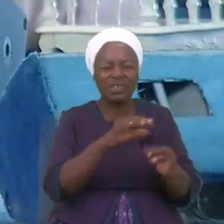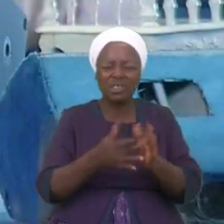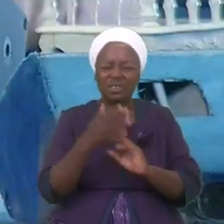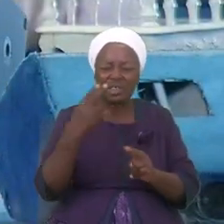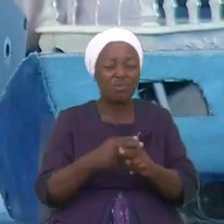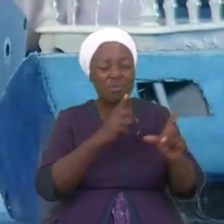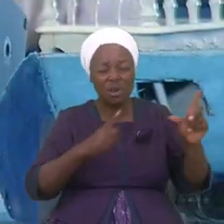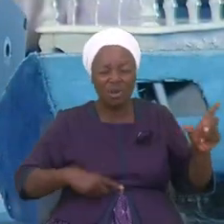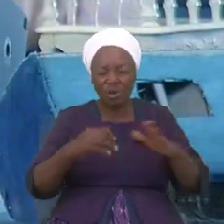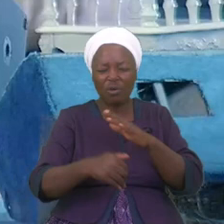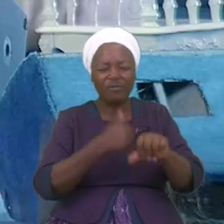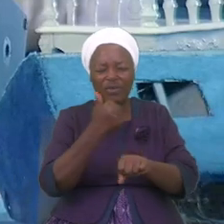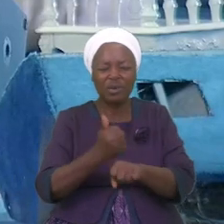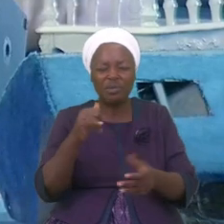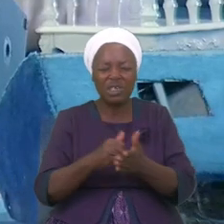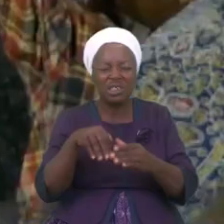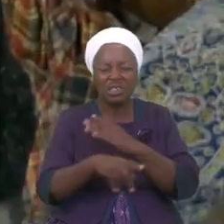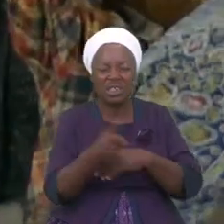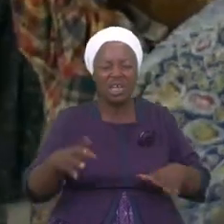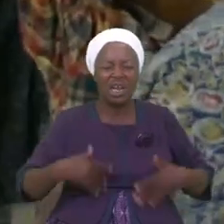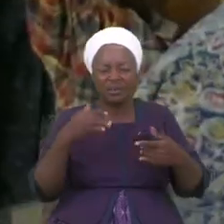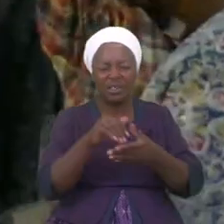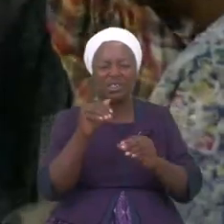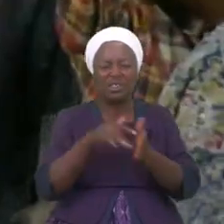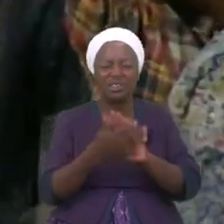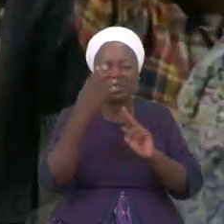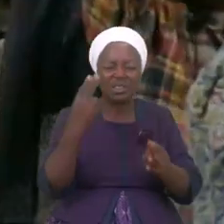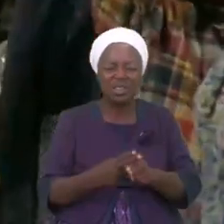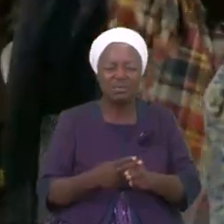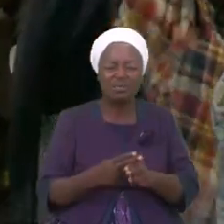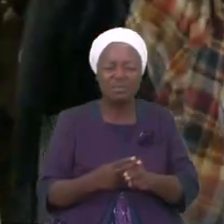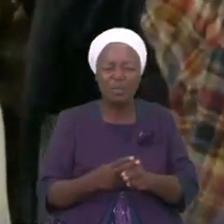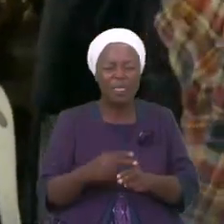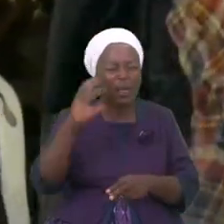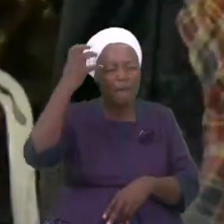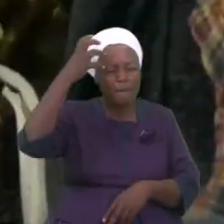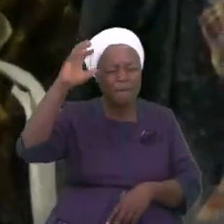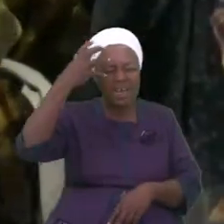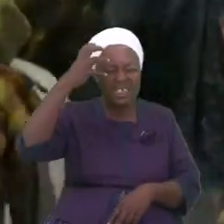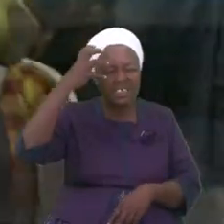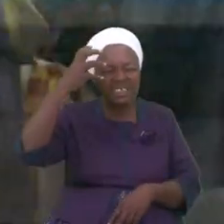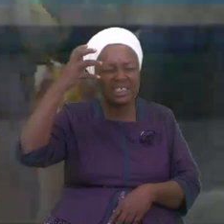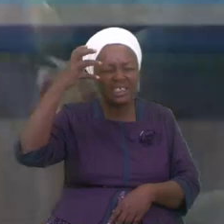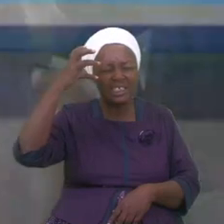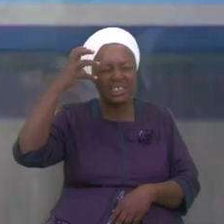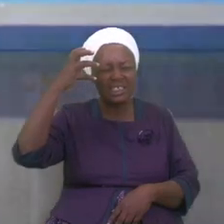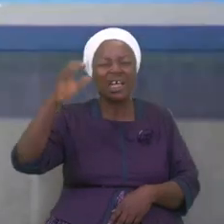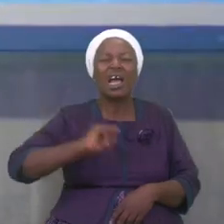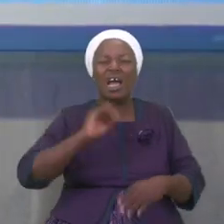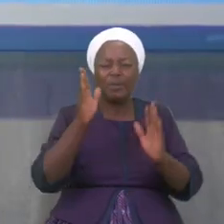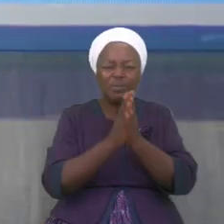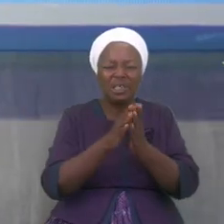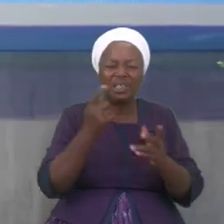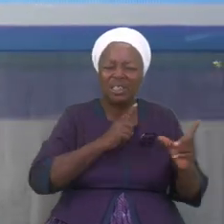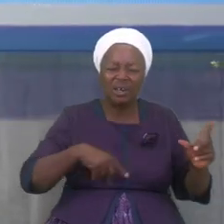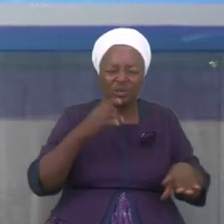Lord, confirm in their lives in Jesus' name. Madness and insanity, I pray the Lord will touch